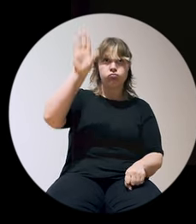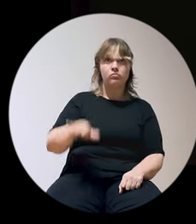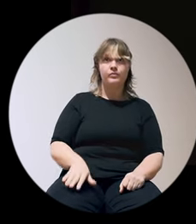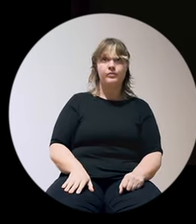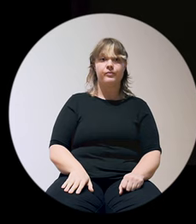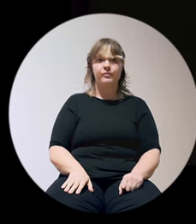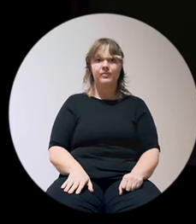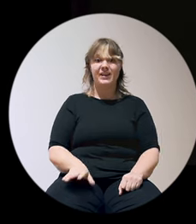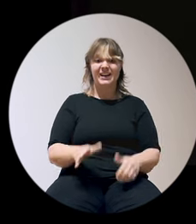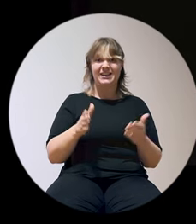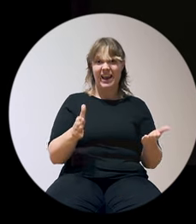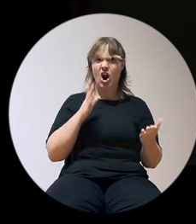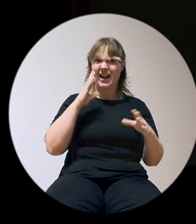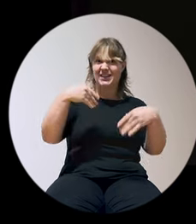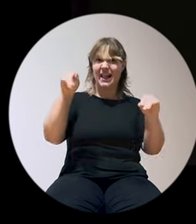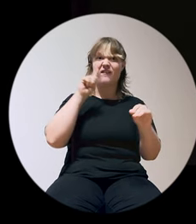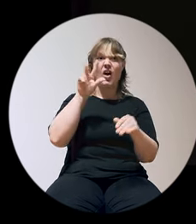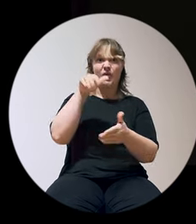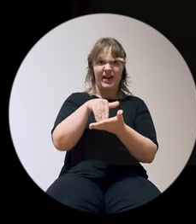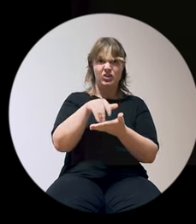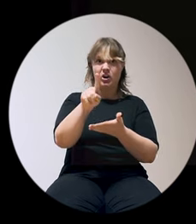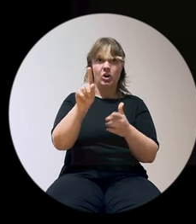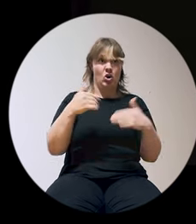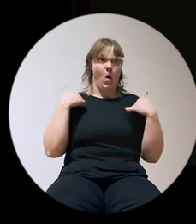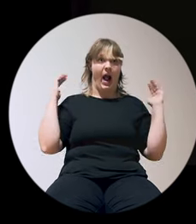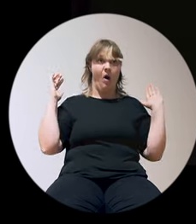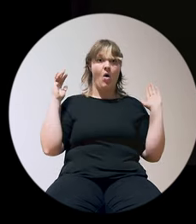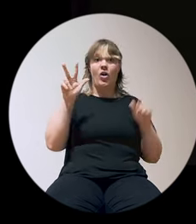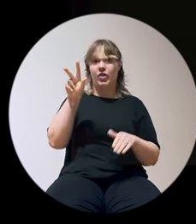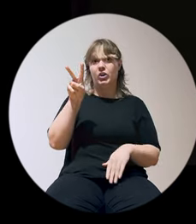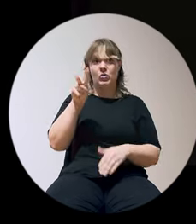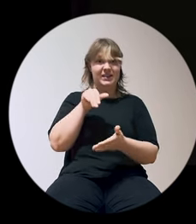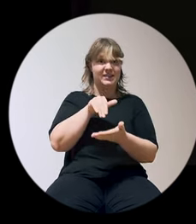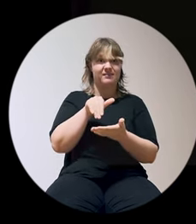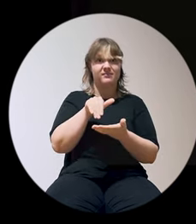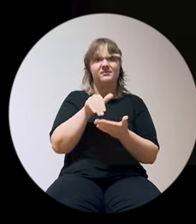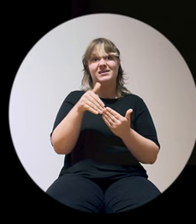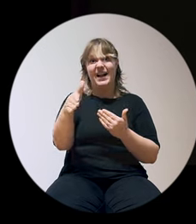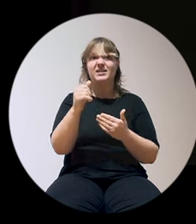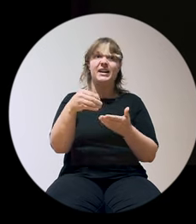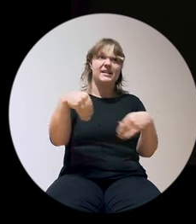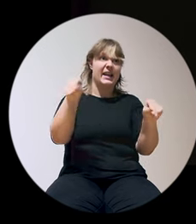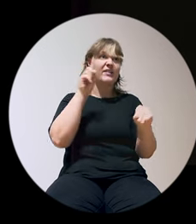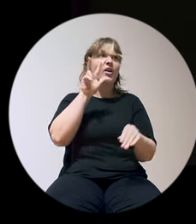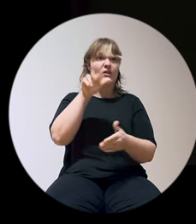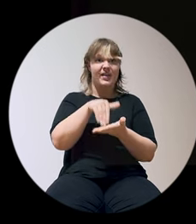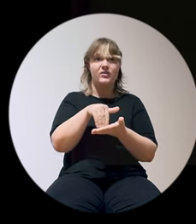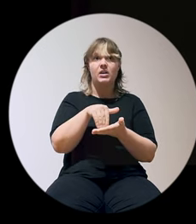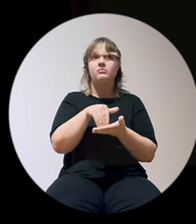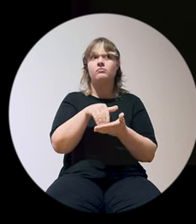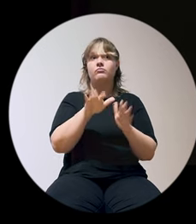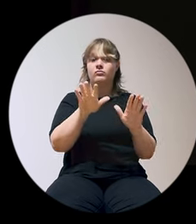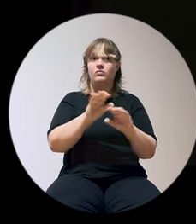It's here and selling for $3,000. You're out. $32 will be next. Selling them for $3,000, though, to the internet, if no more. Fair